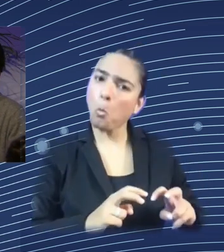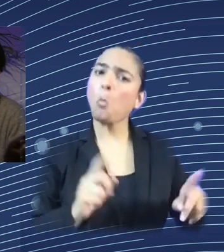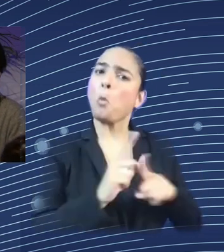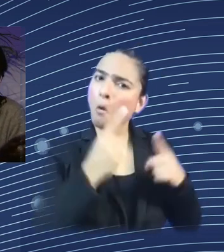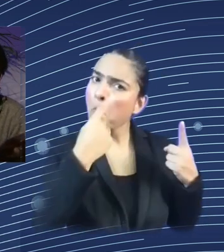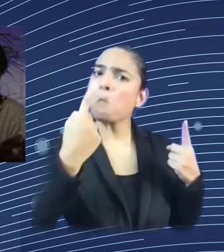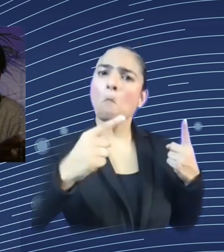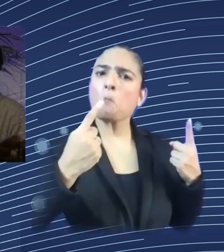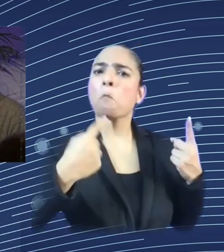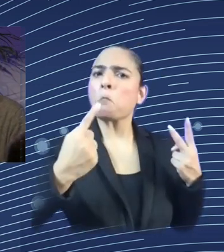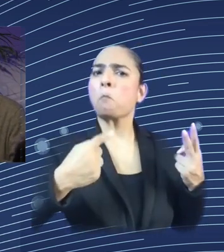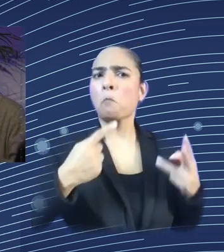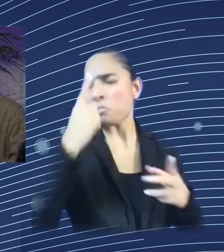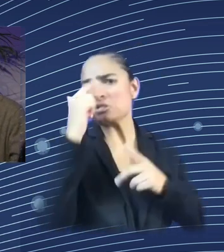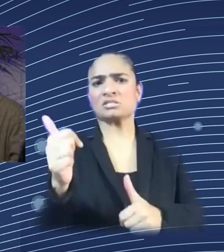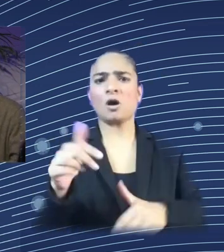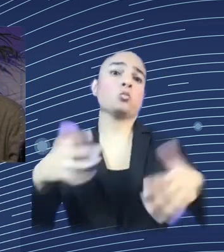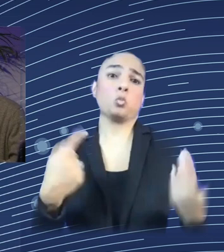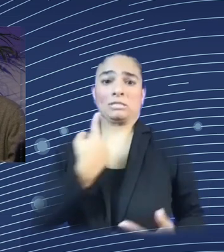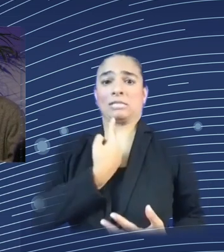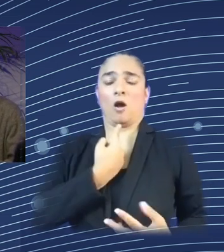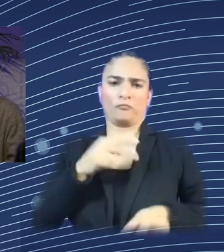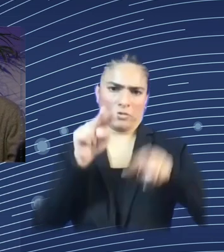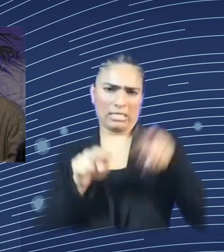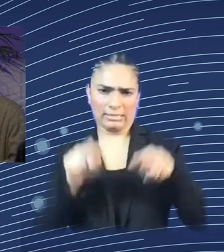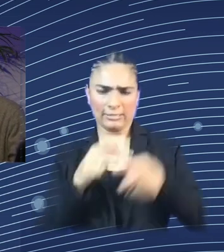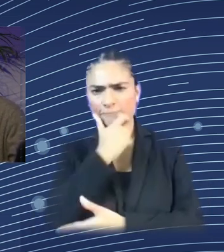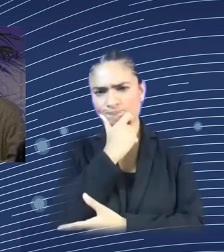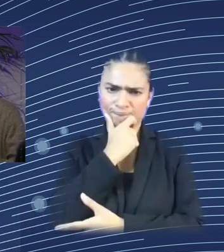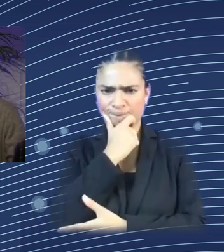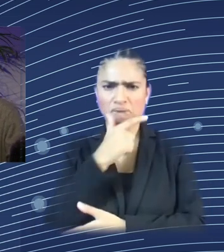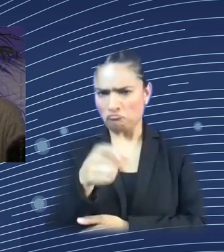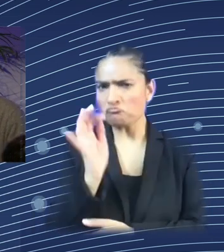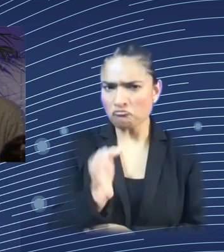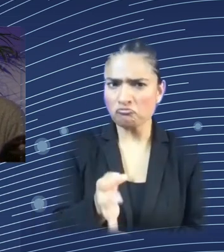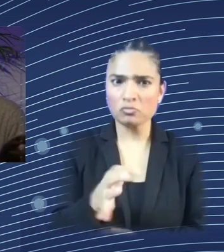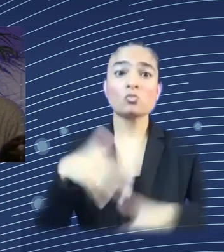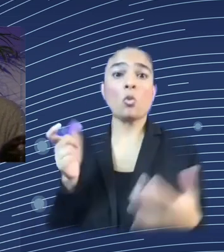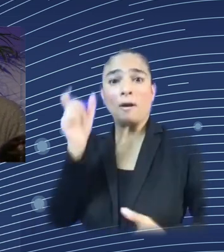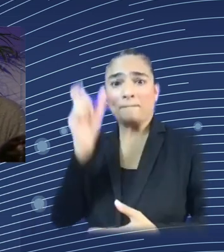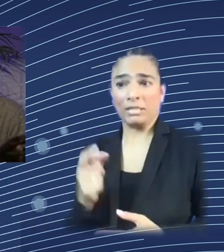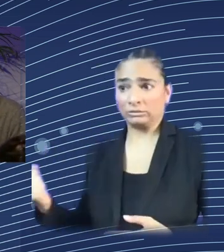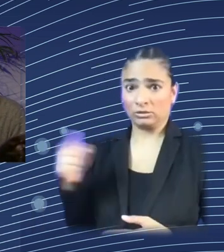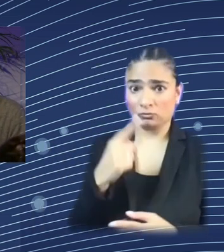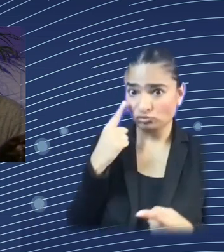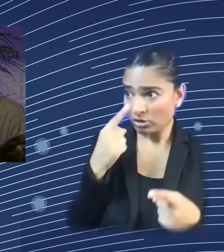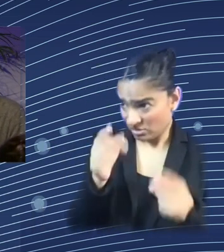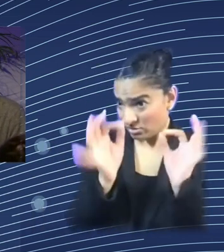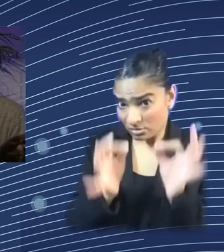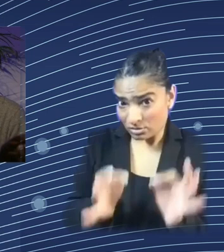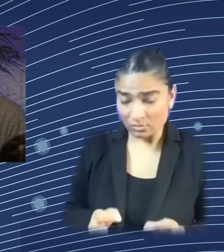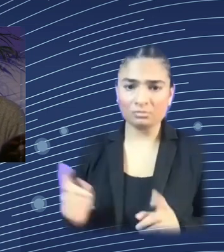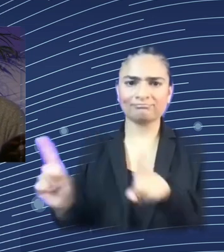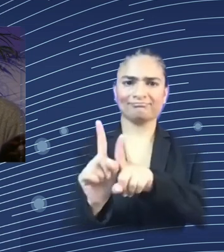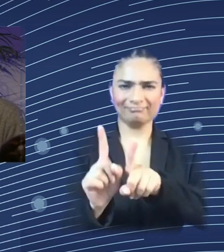is data security. So of course, ESG data can be public data, non-confidential data, but can also be